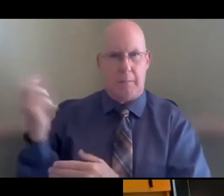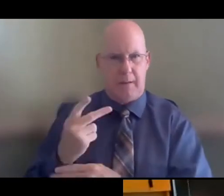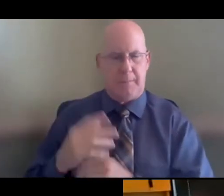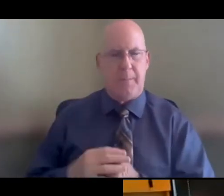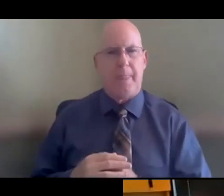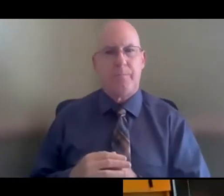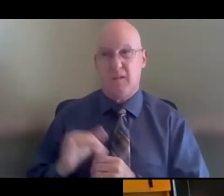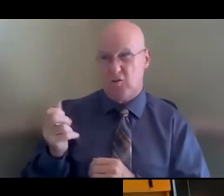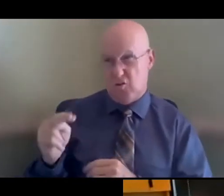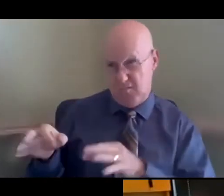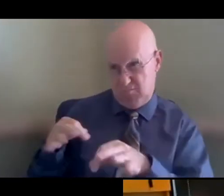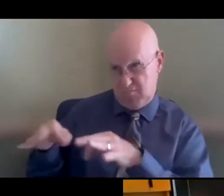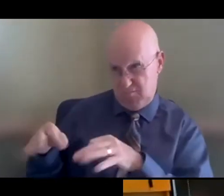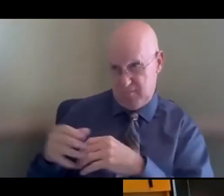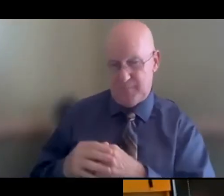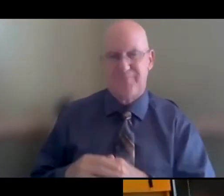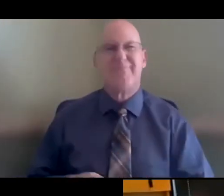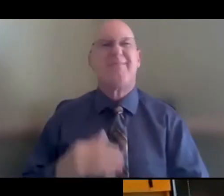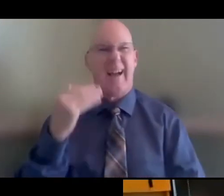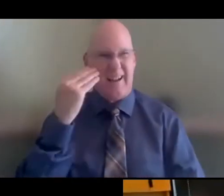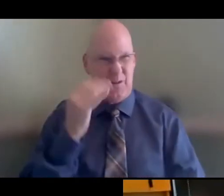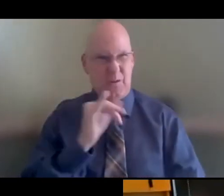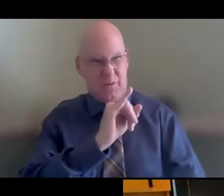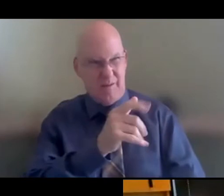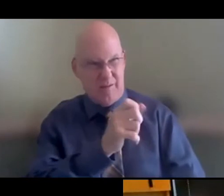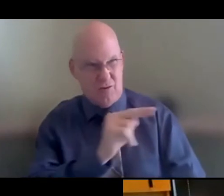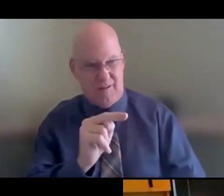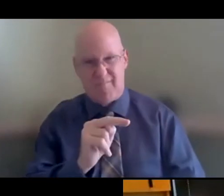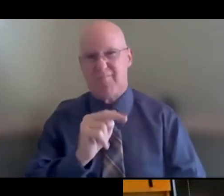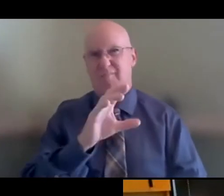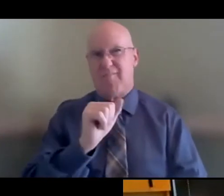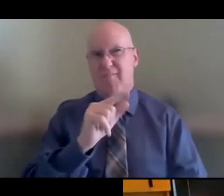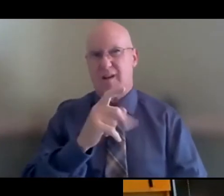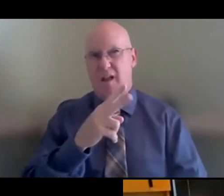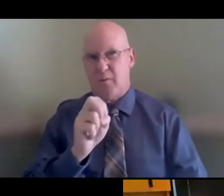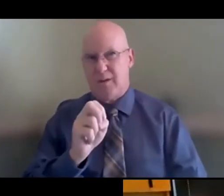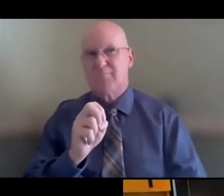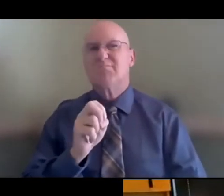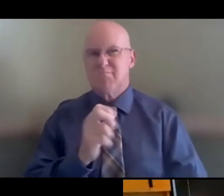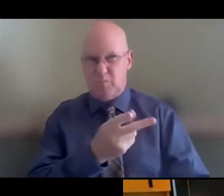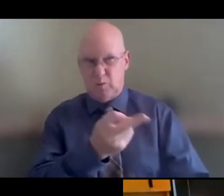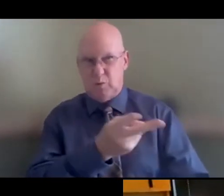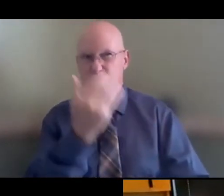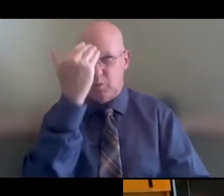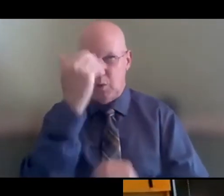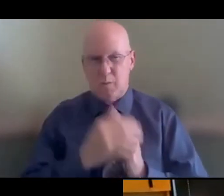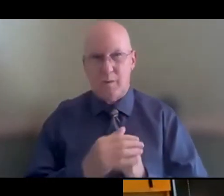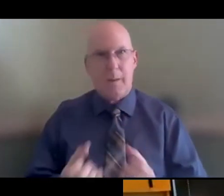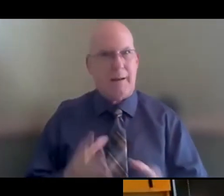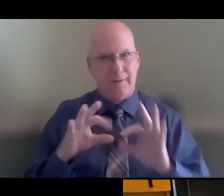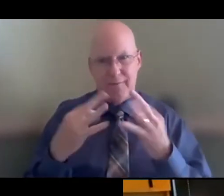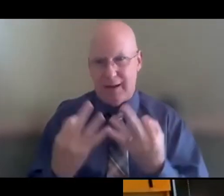I know Jen and Katherine can say, I know this was one of the early sticking points from a lot of families and a lot